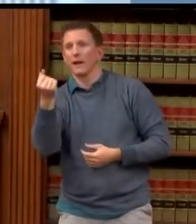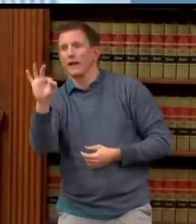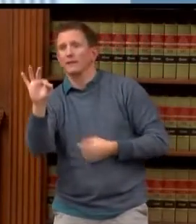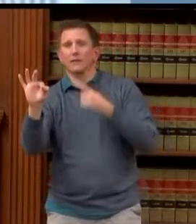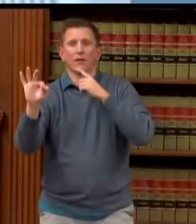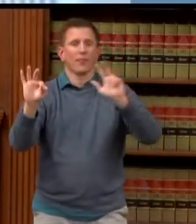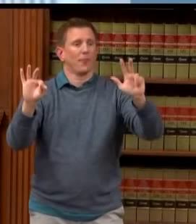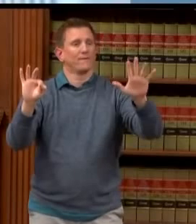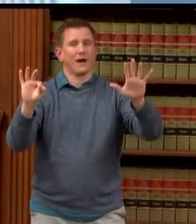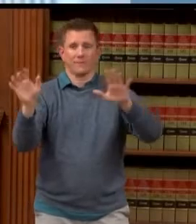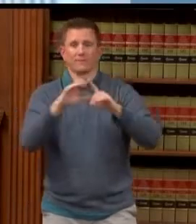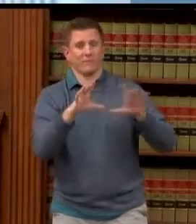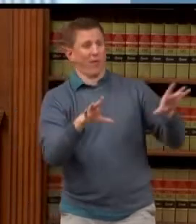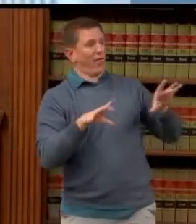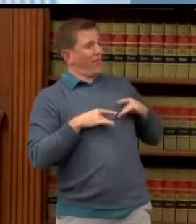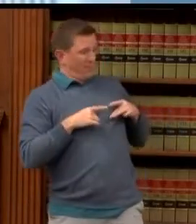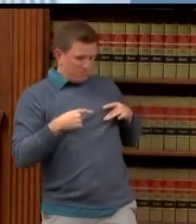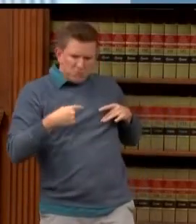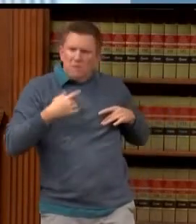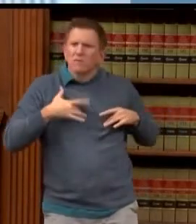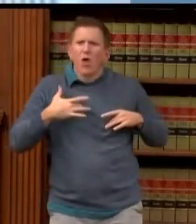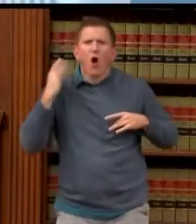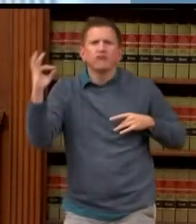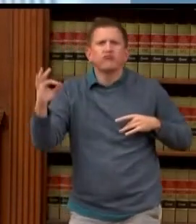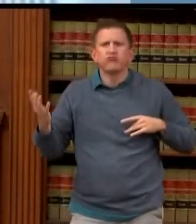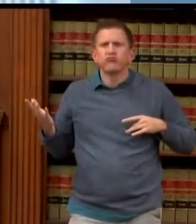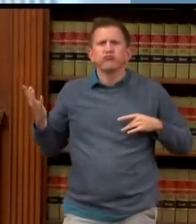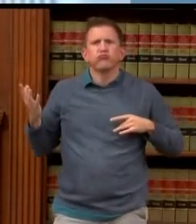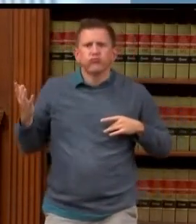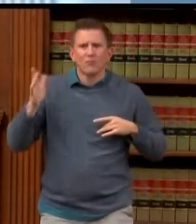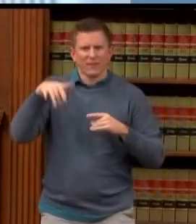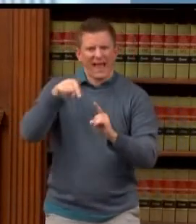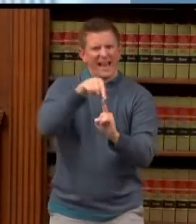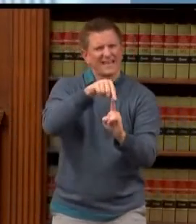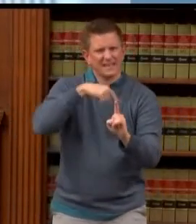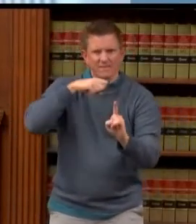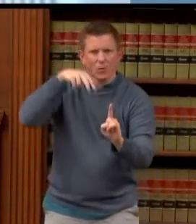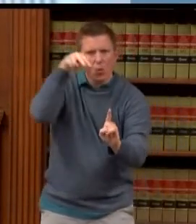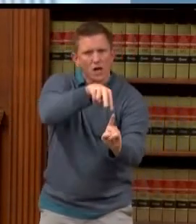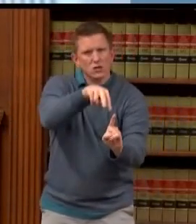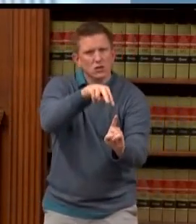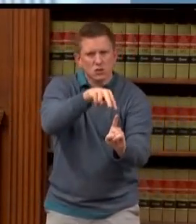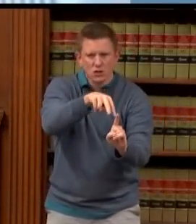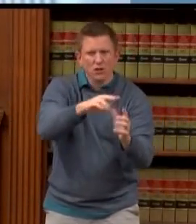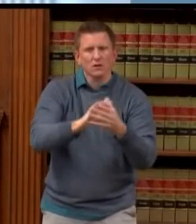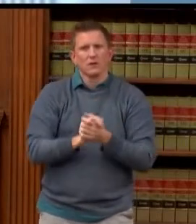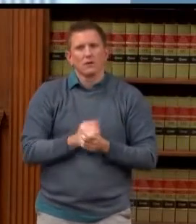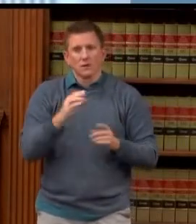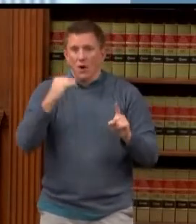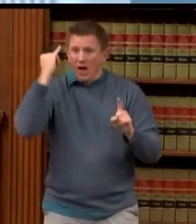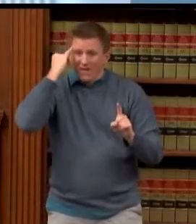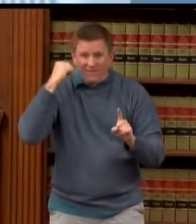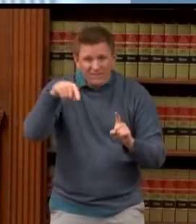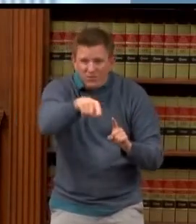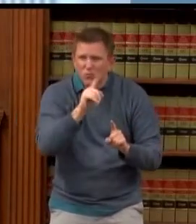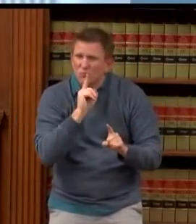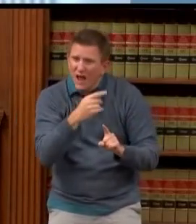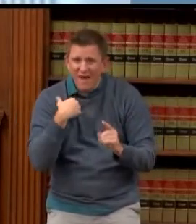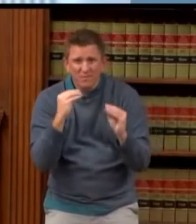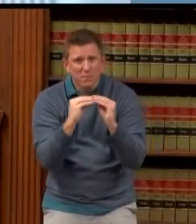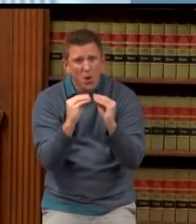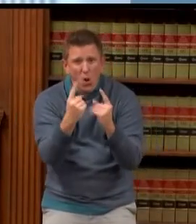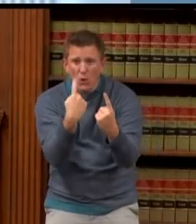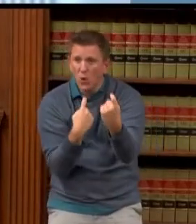their families. So I know that call us if there are any additional questions with regards to that, but the last thing we need in the public sphere,